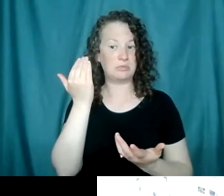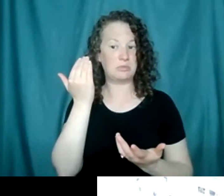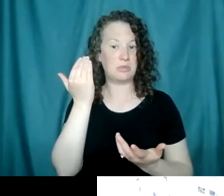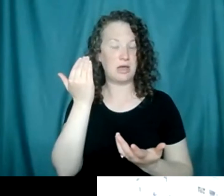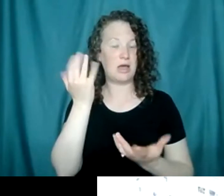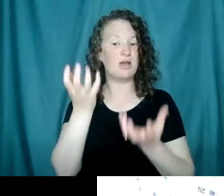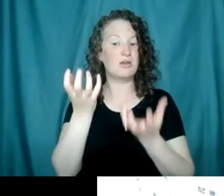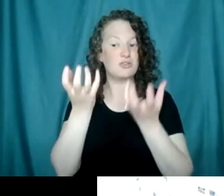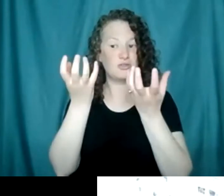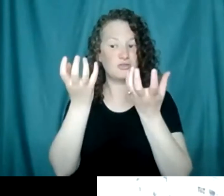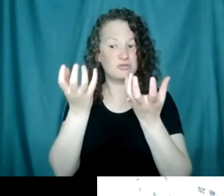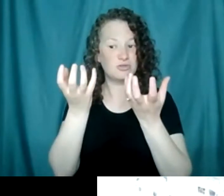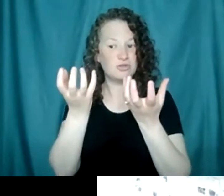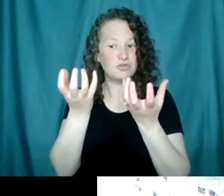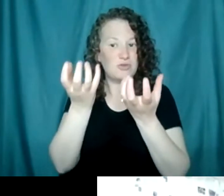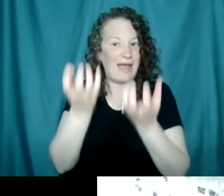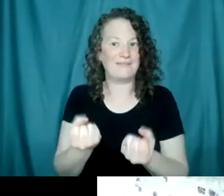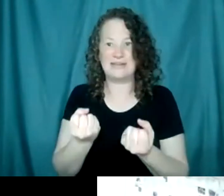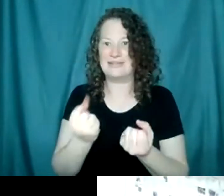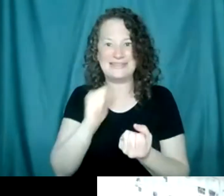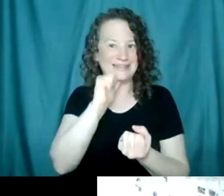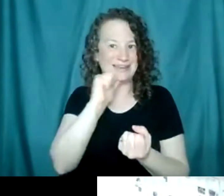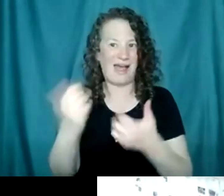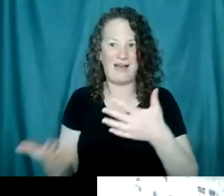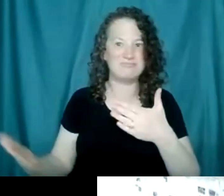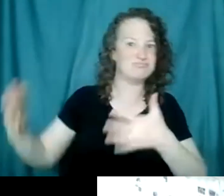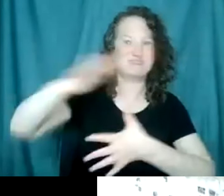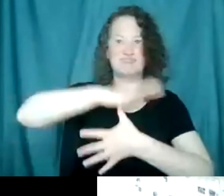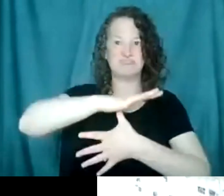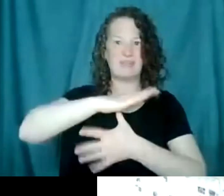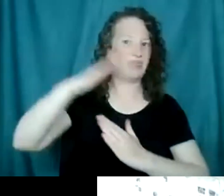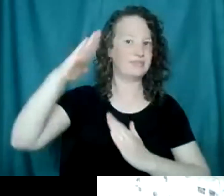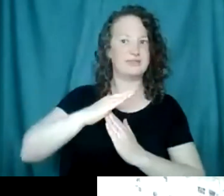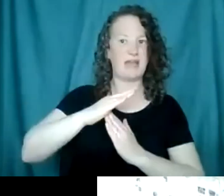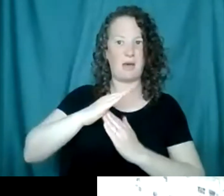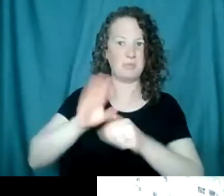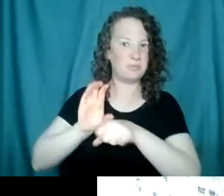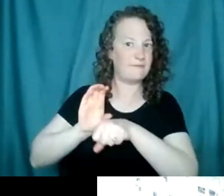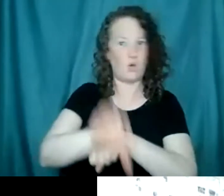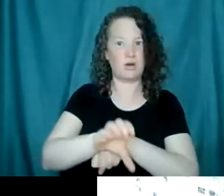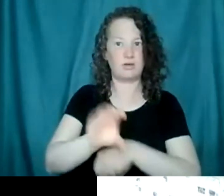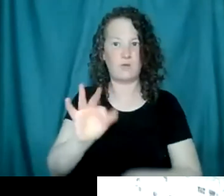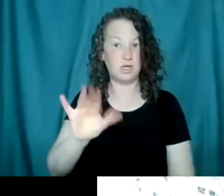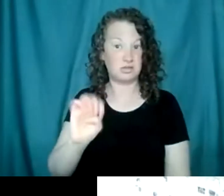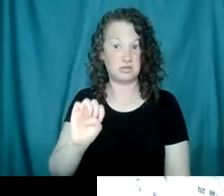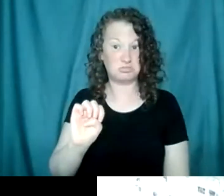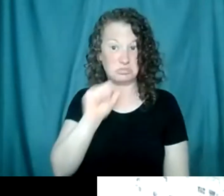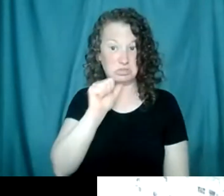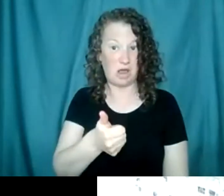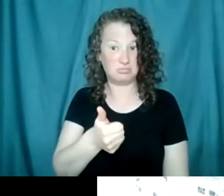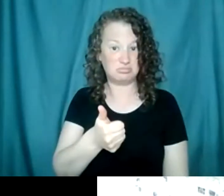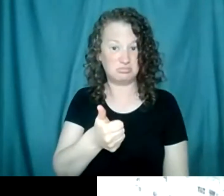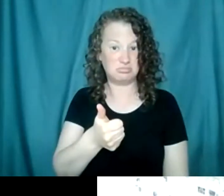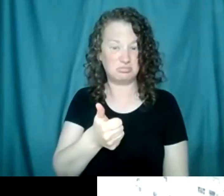gravity isn't the main thing driving these oxen gradients for the roots, if